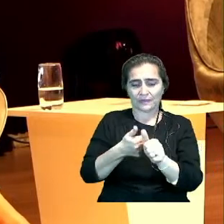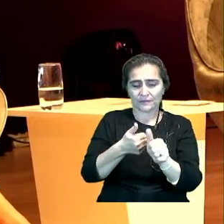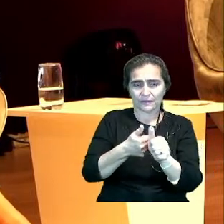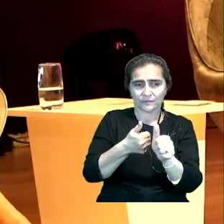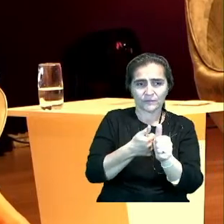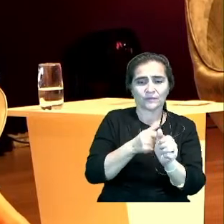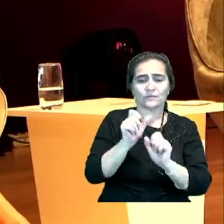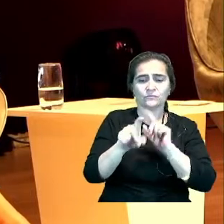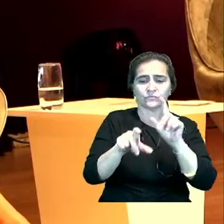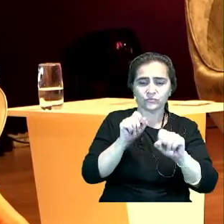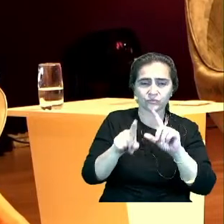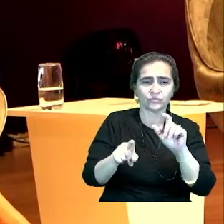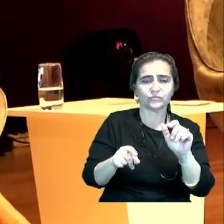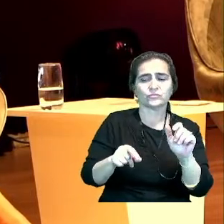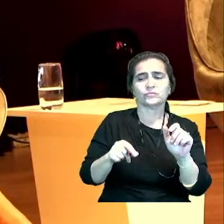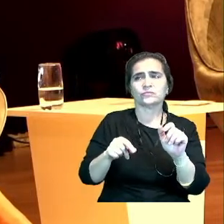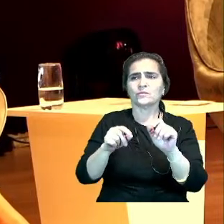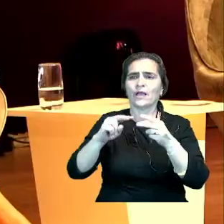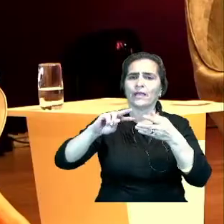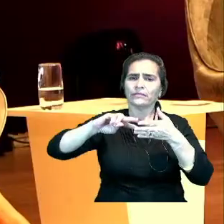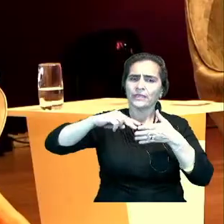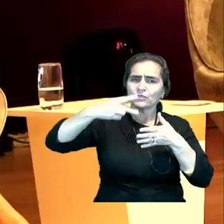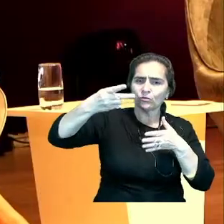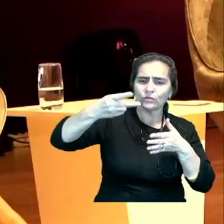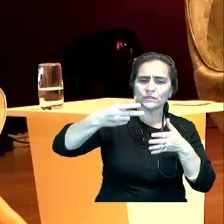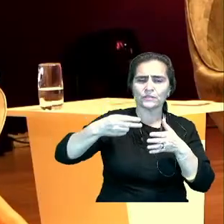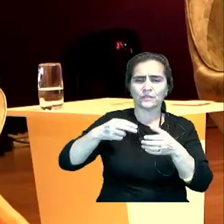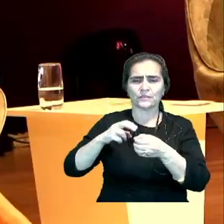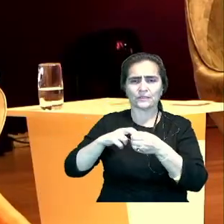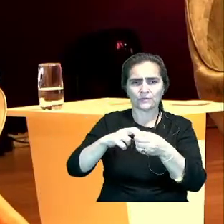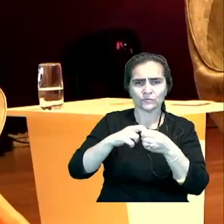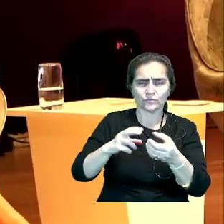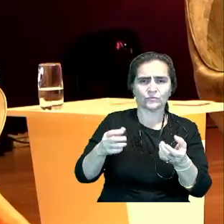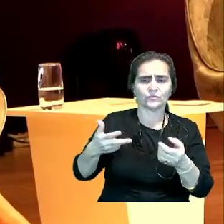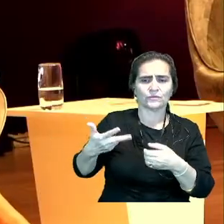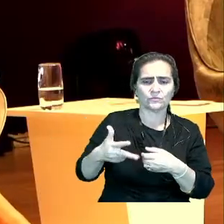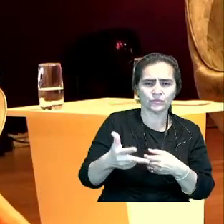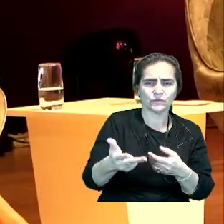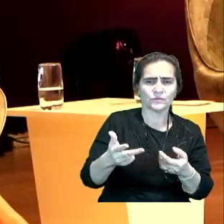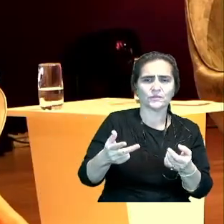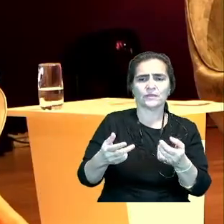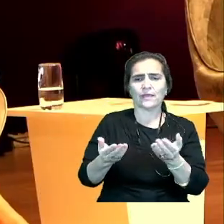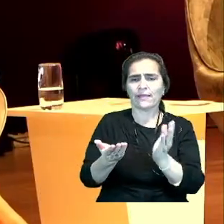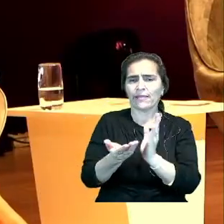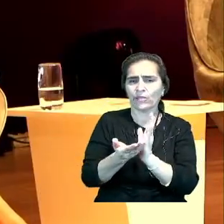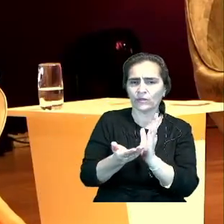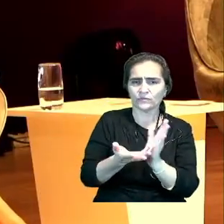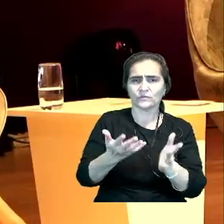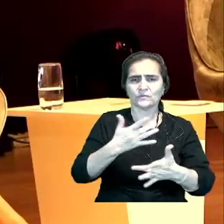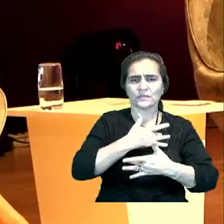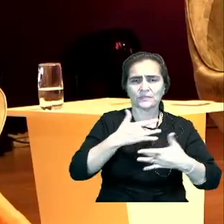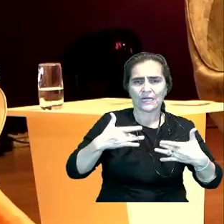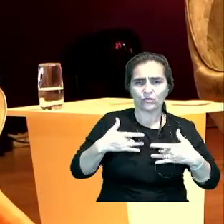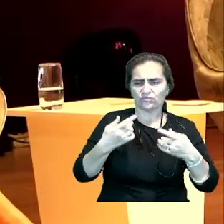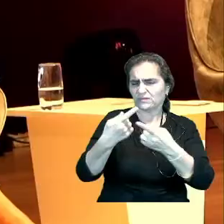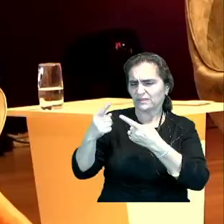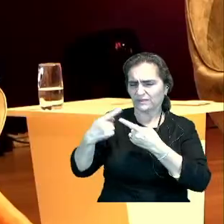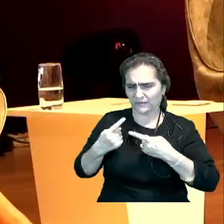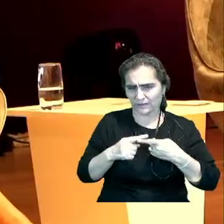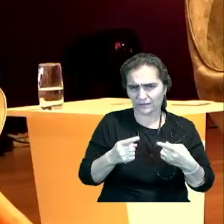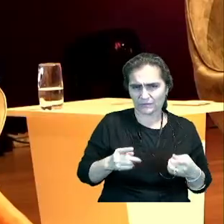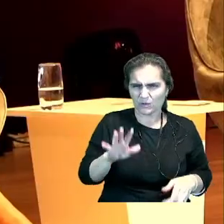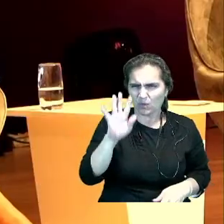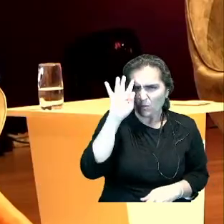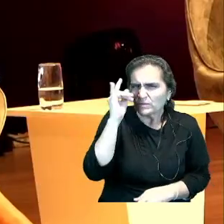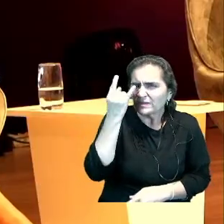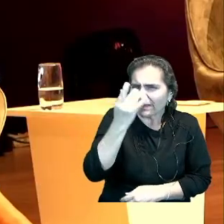entrepreneurships in Latin America, followed by consultancy, technology, transportation services, education, health, and others that